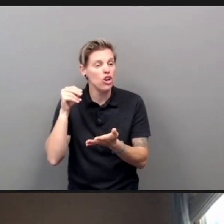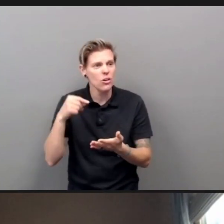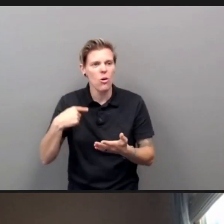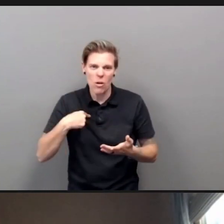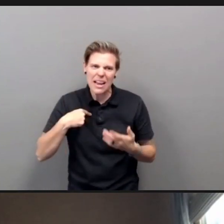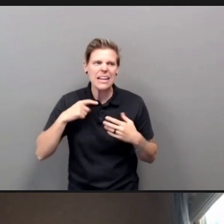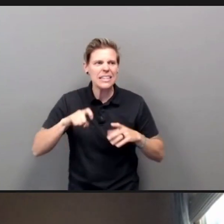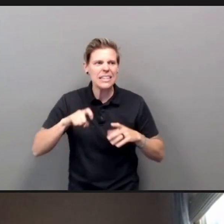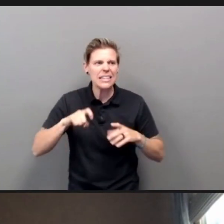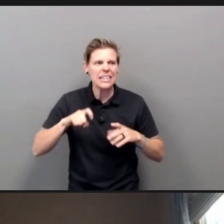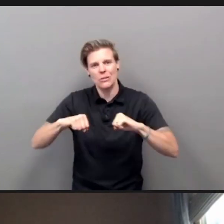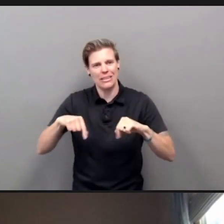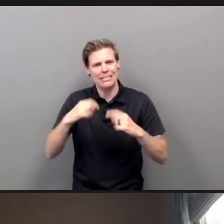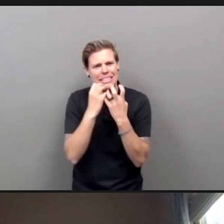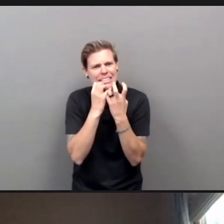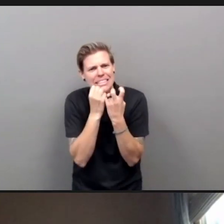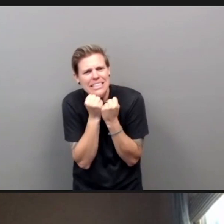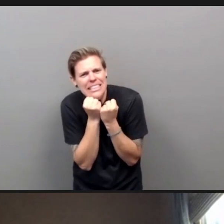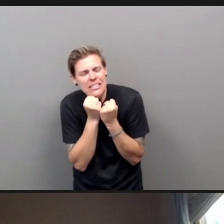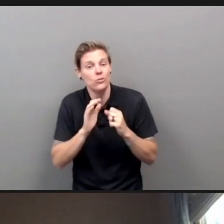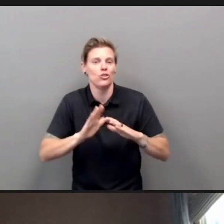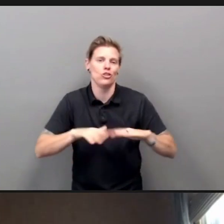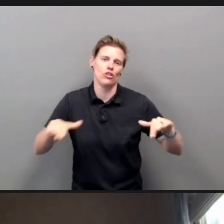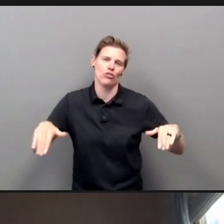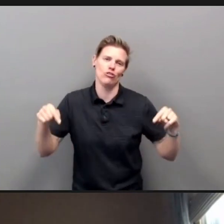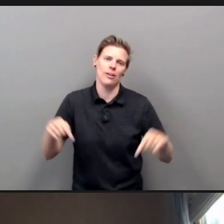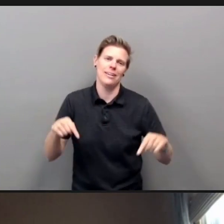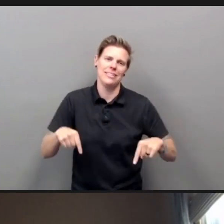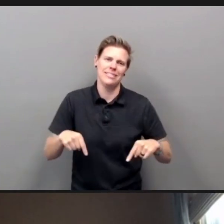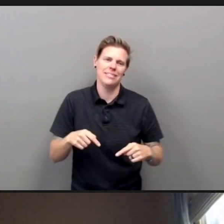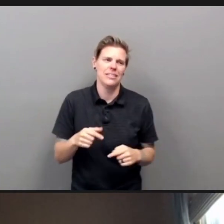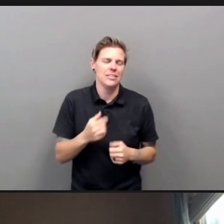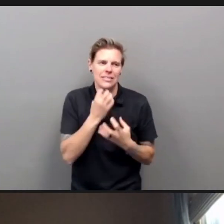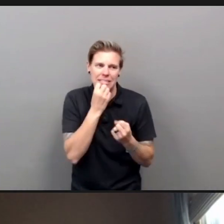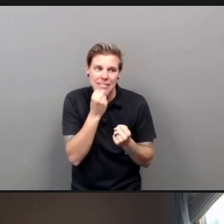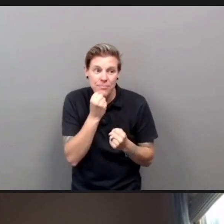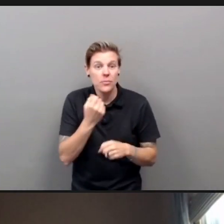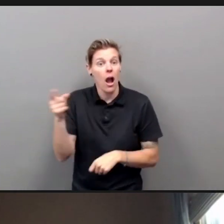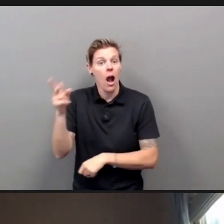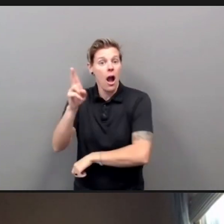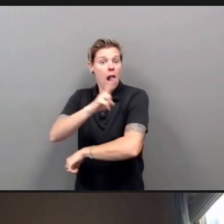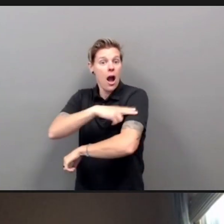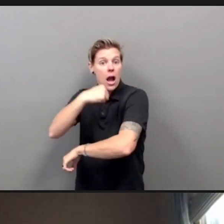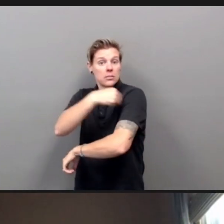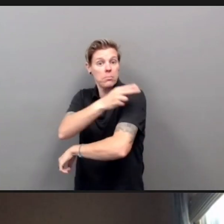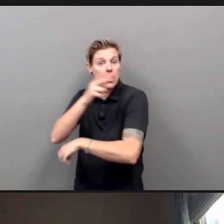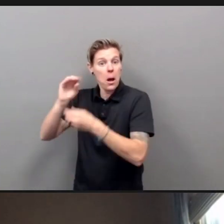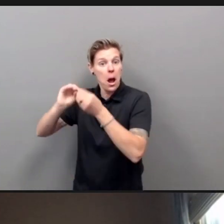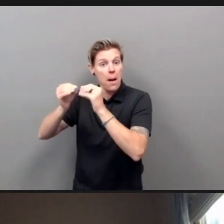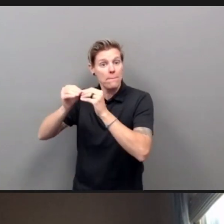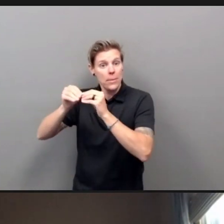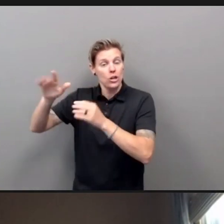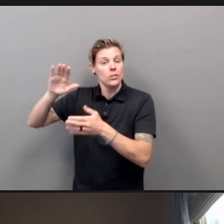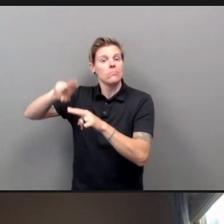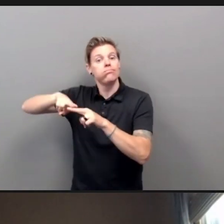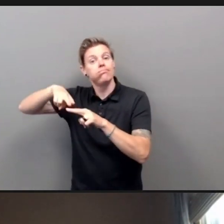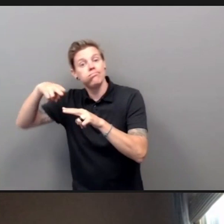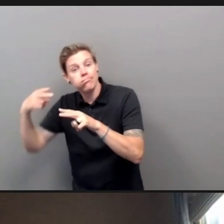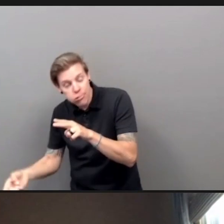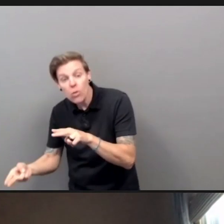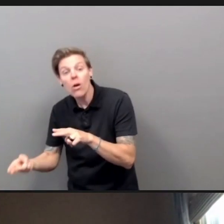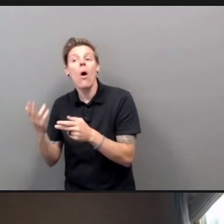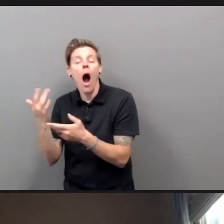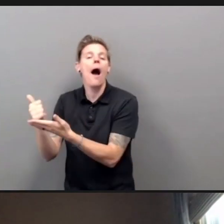and dramatically reduced hospitalization rates of New Mexico kids as a result of all of us getting vaccinated. So thanks.